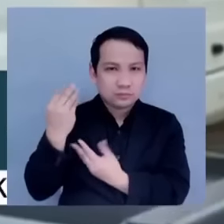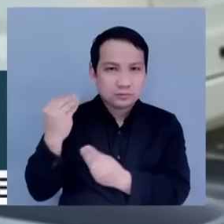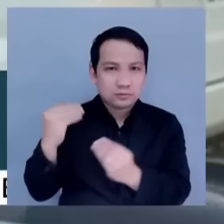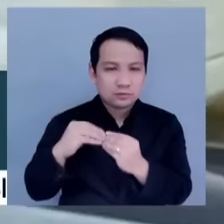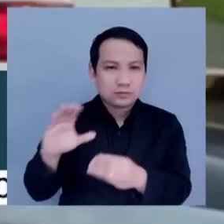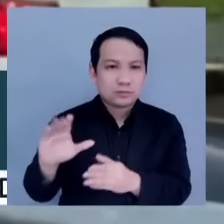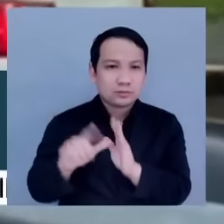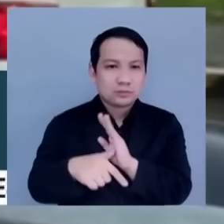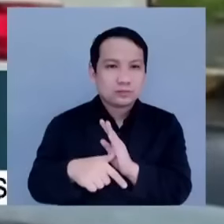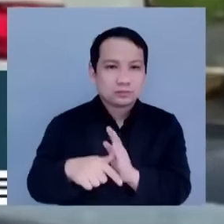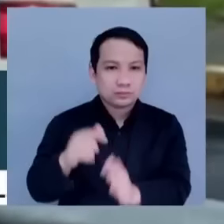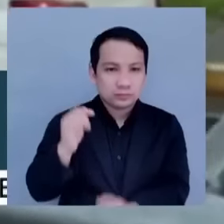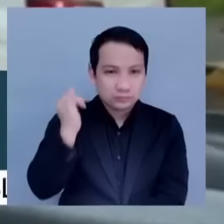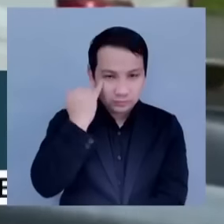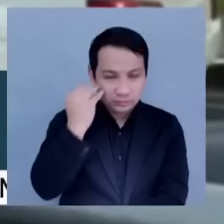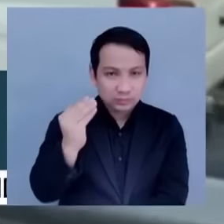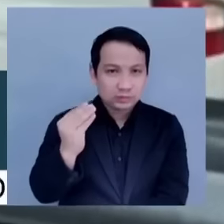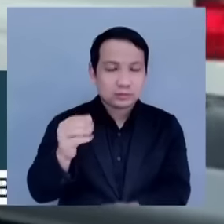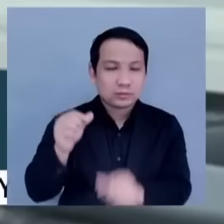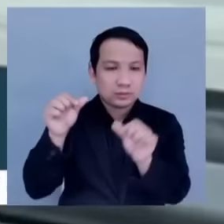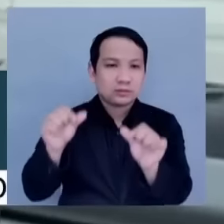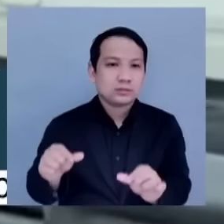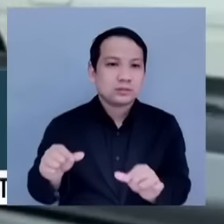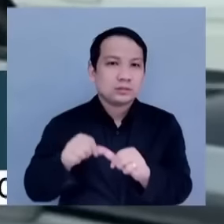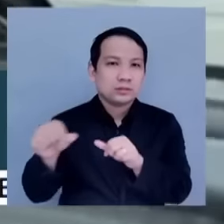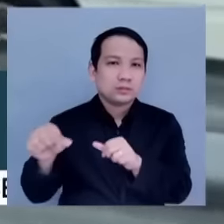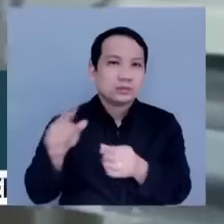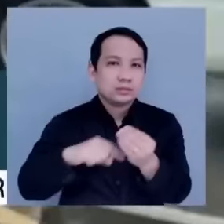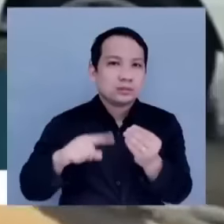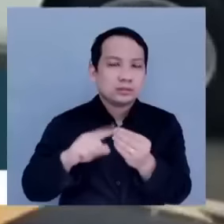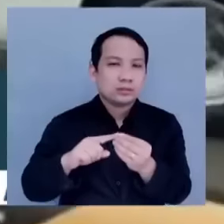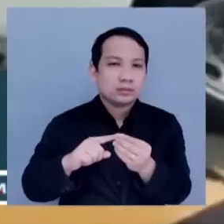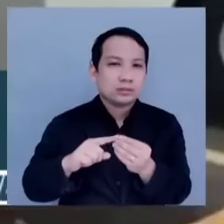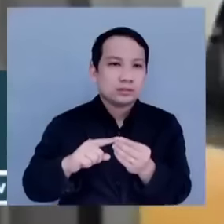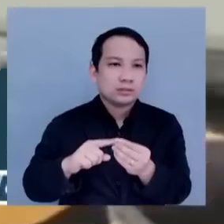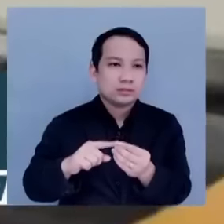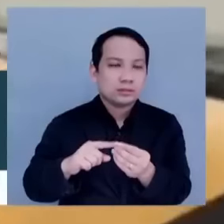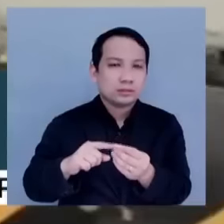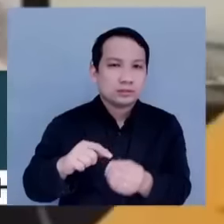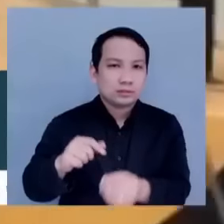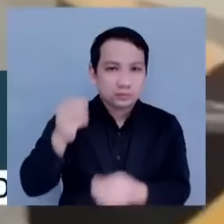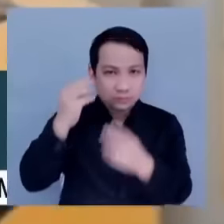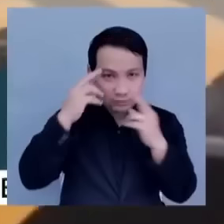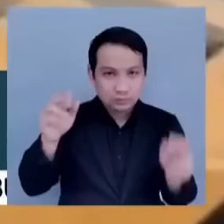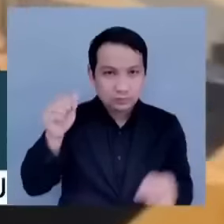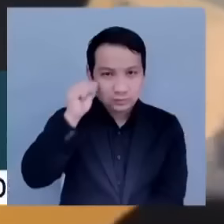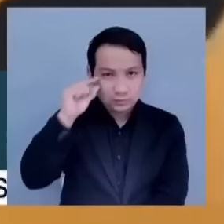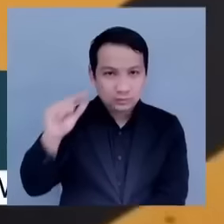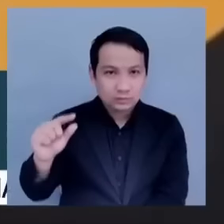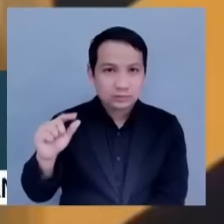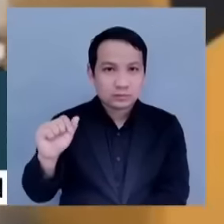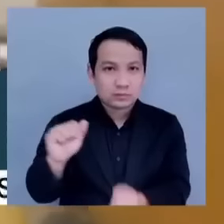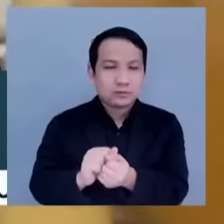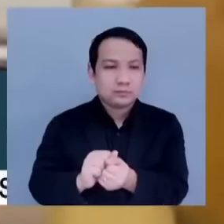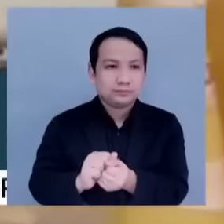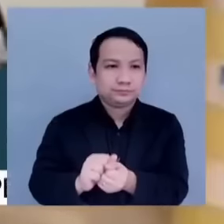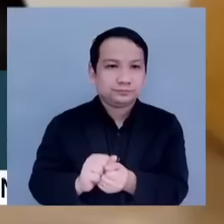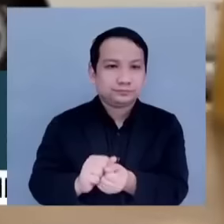own Johnson Manabat there, close on the trail of dismissed Mayor Alice Go, who is on her way